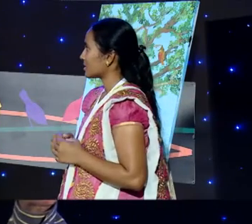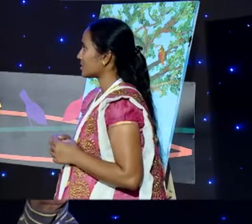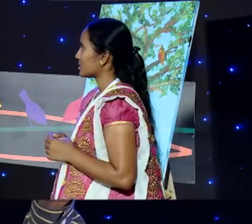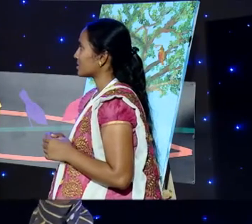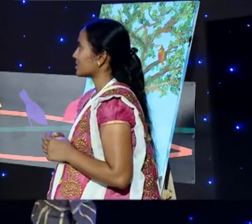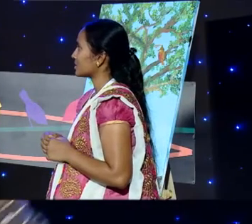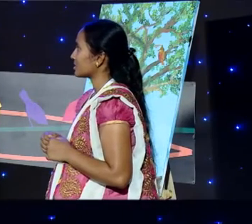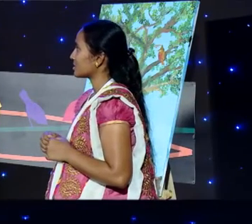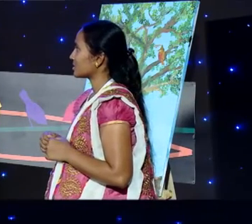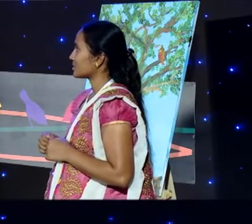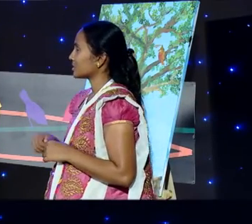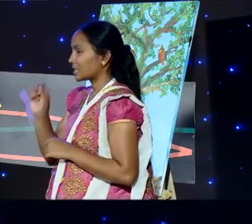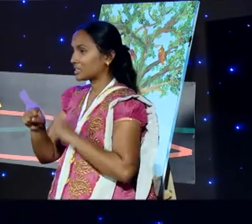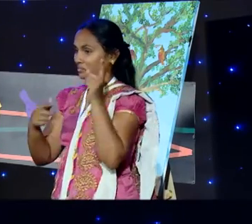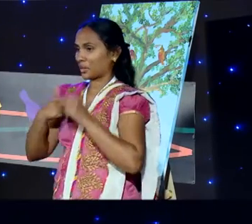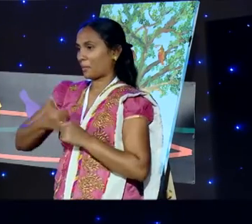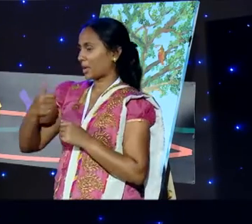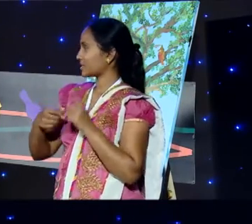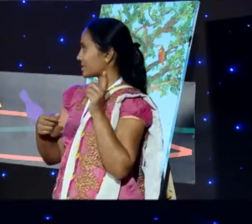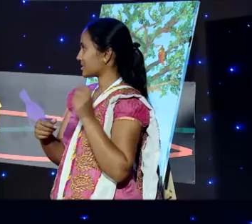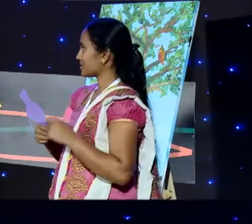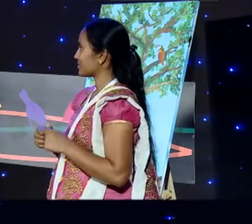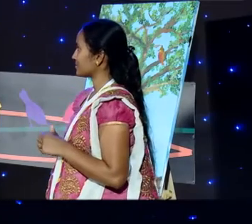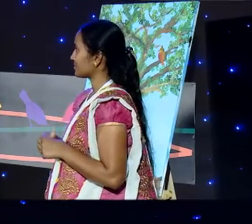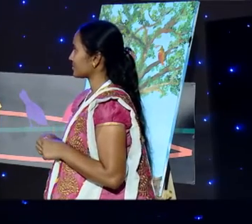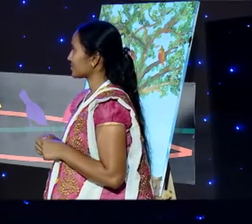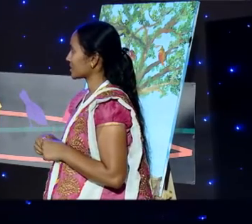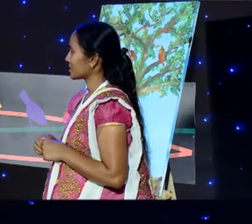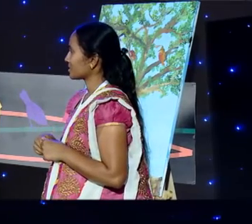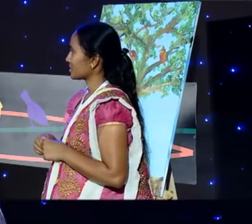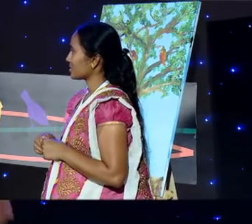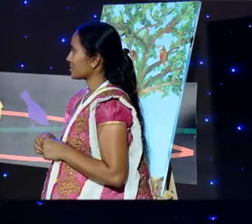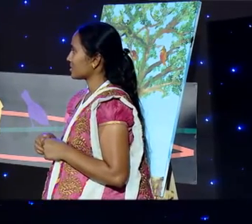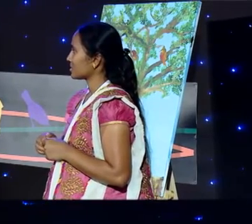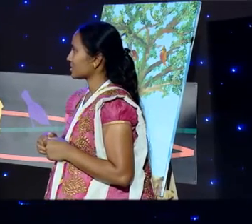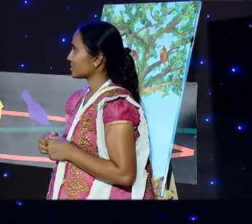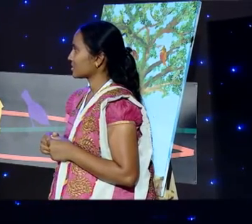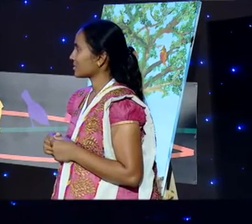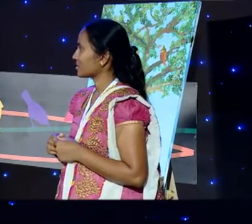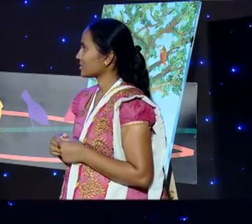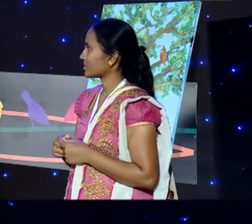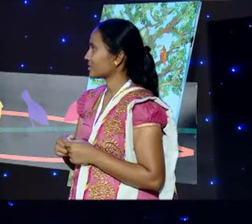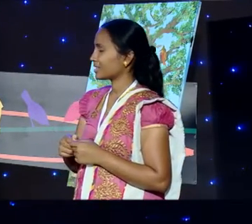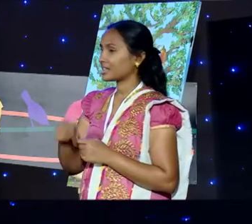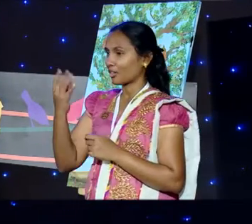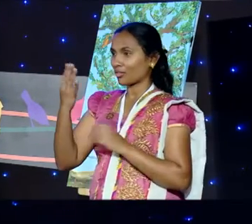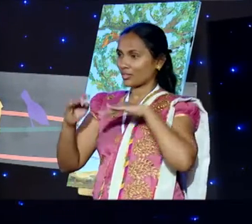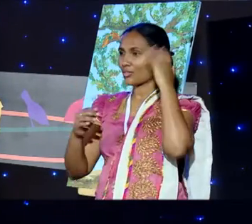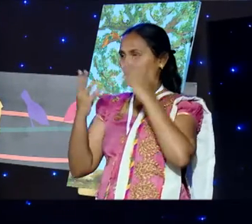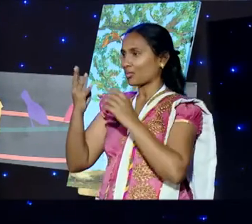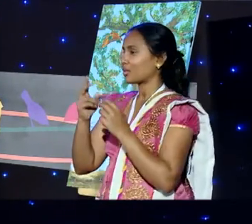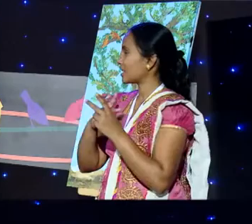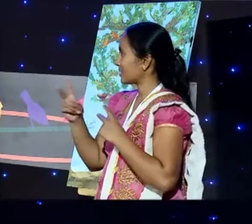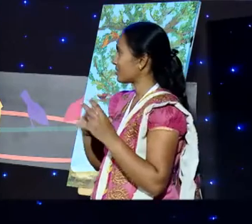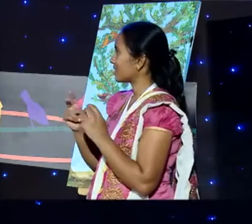says, yes, that's my master. And on top of that, he had a photo of a bunch of ordinary villagers. And so they were